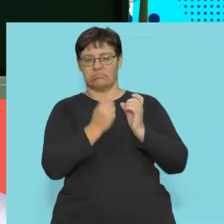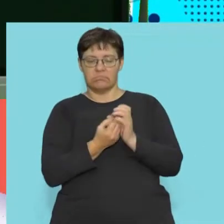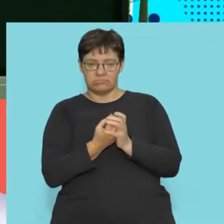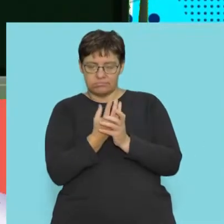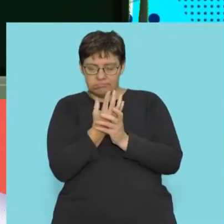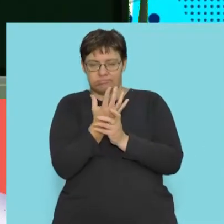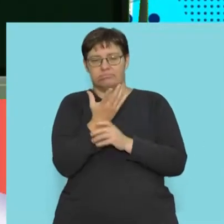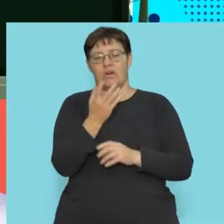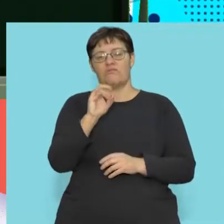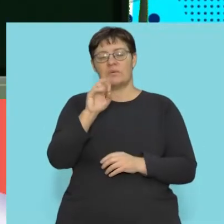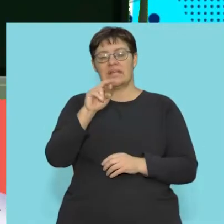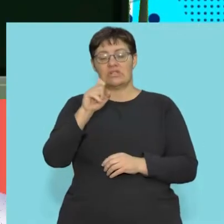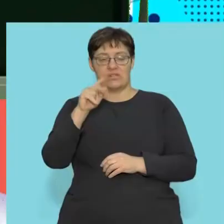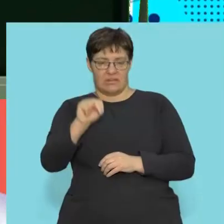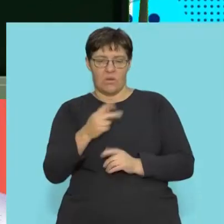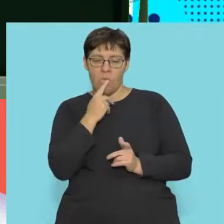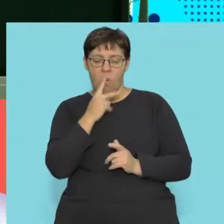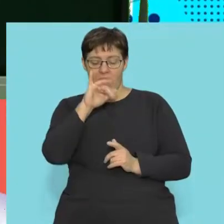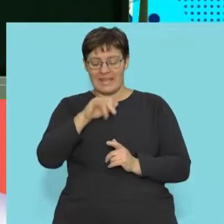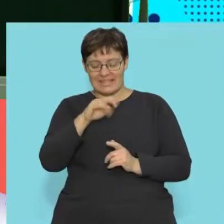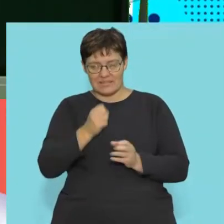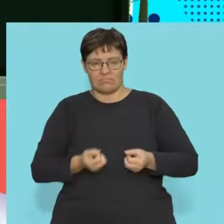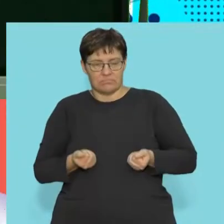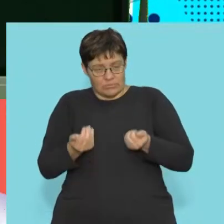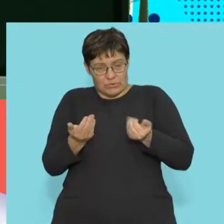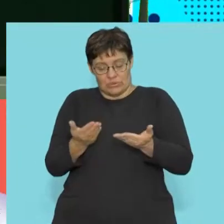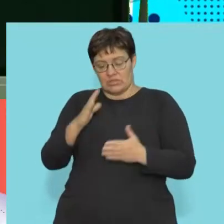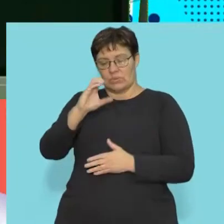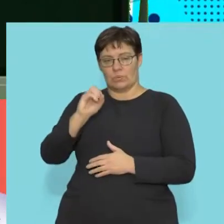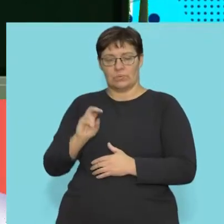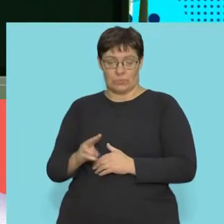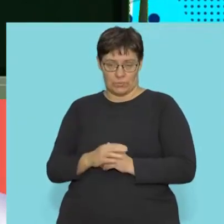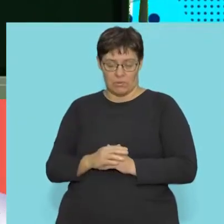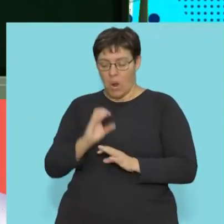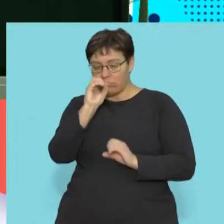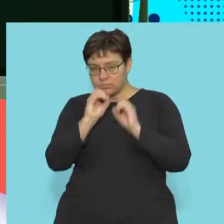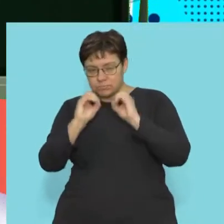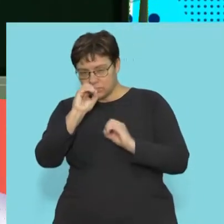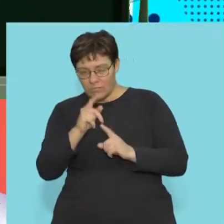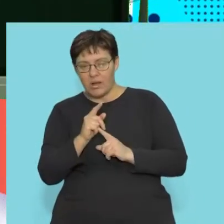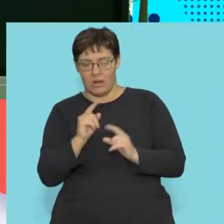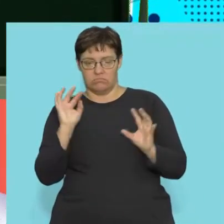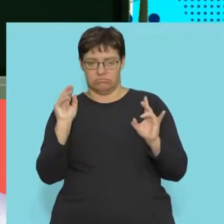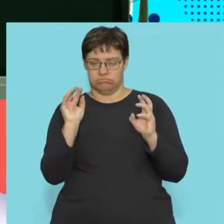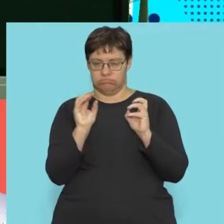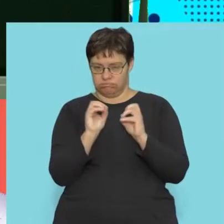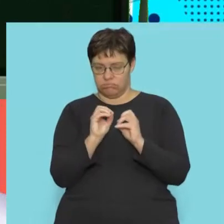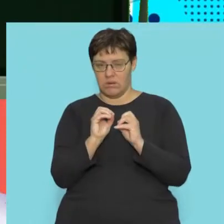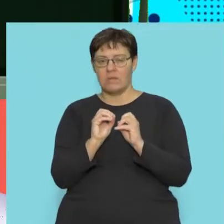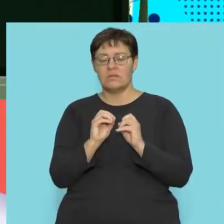air bubbles that are produced during the fermentation or during the yeast producing carbon dioxide. And those